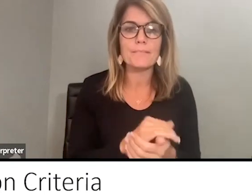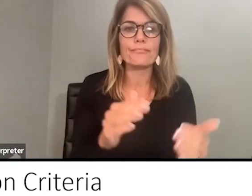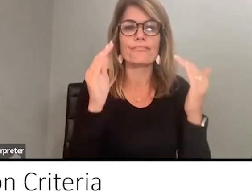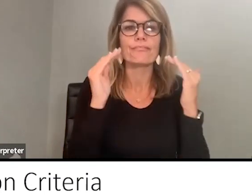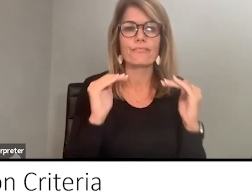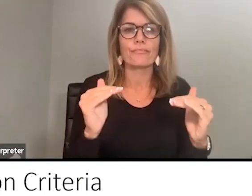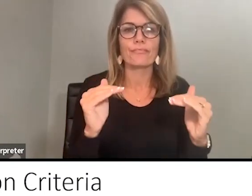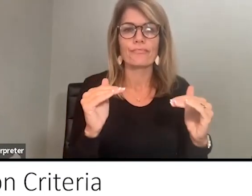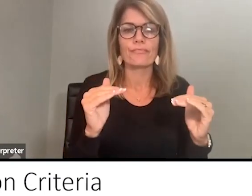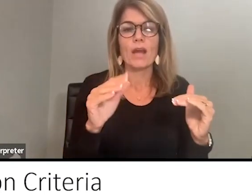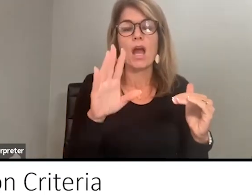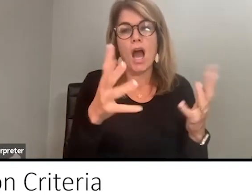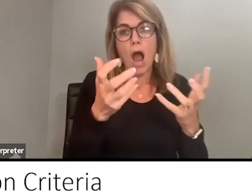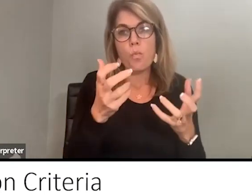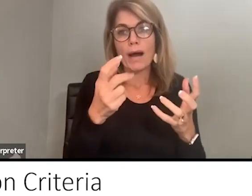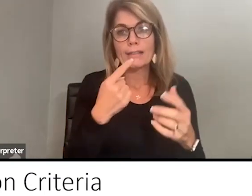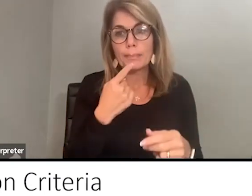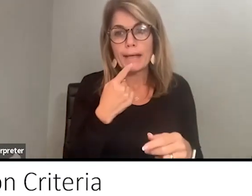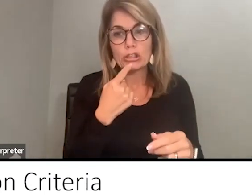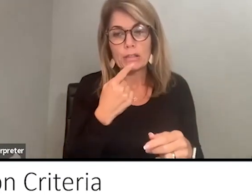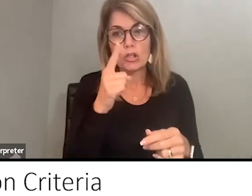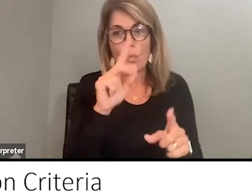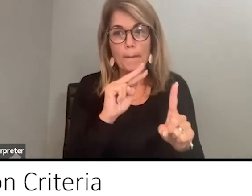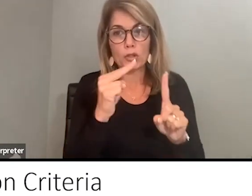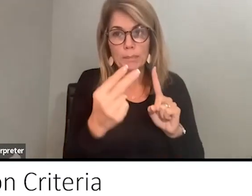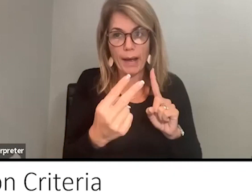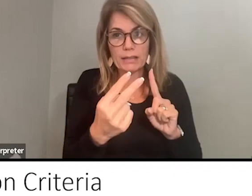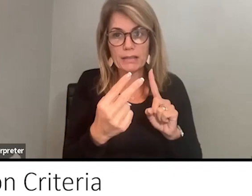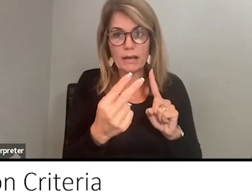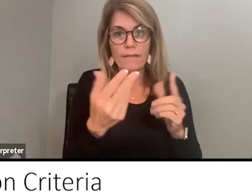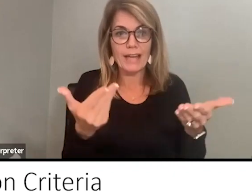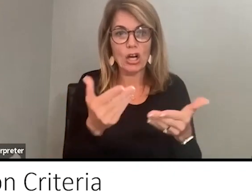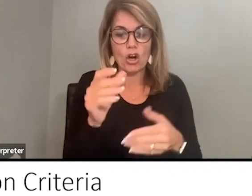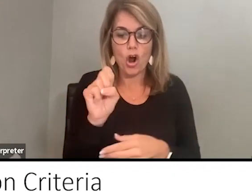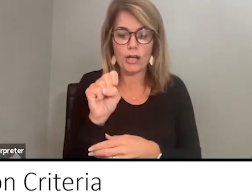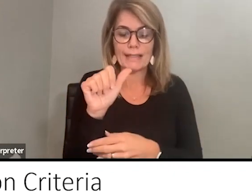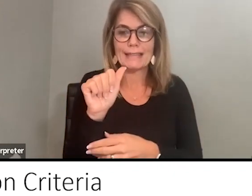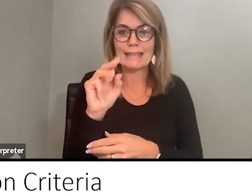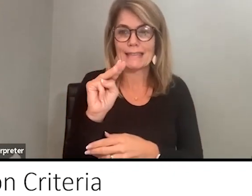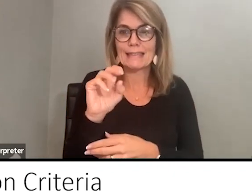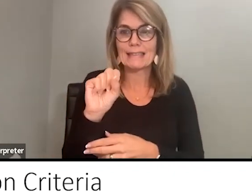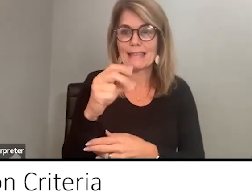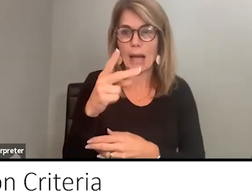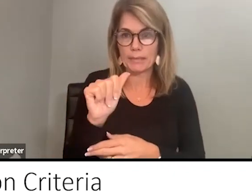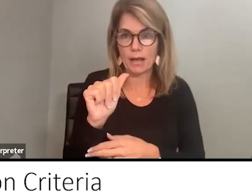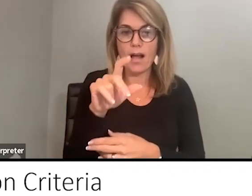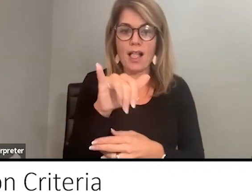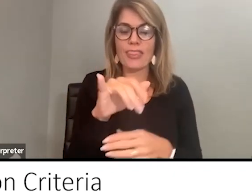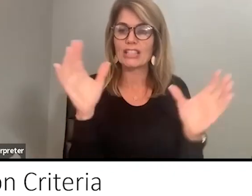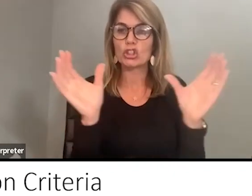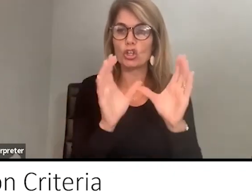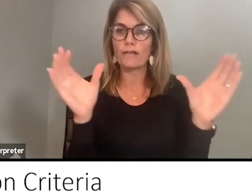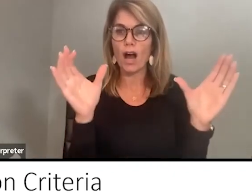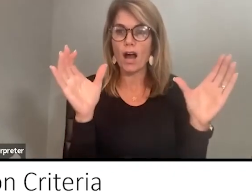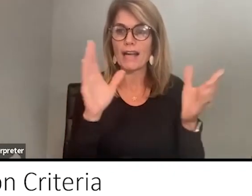I would be remiss if I didn't talk about one perspective that we have at SAMHSA that's a very important program to us right now, and that is the Certified Community Behavioral